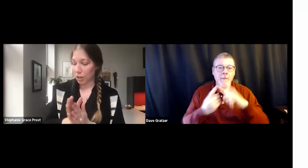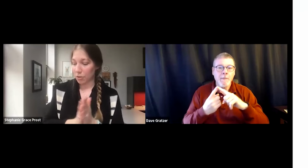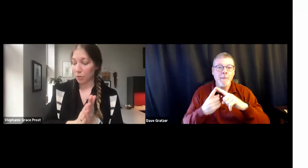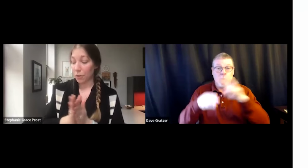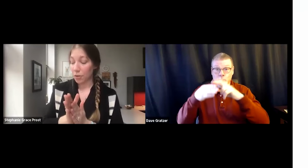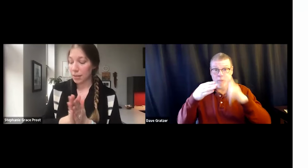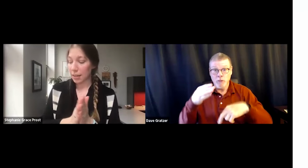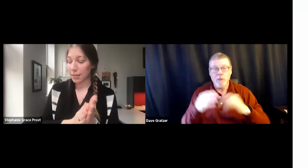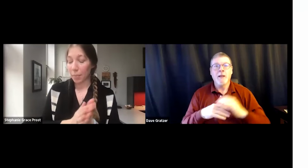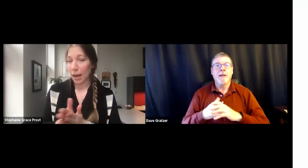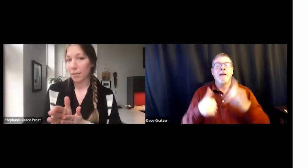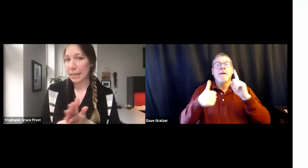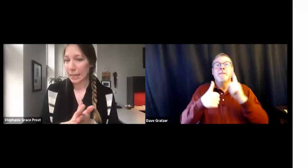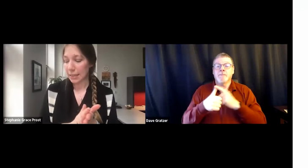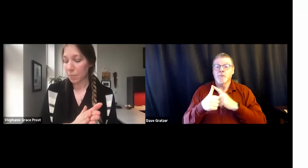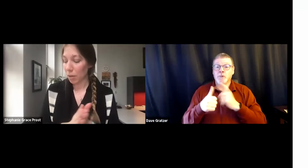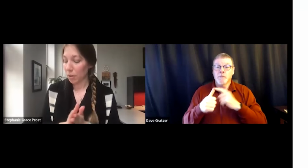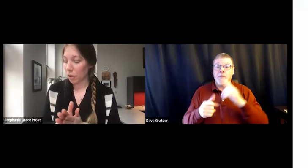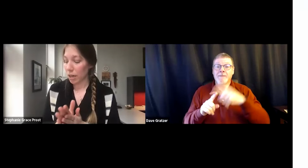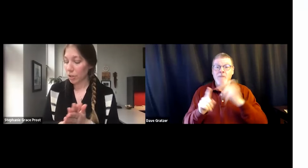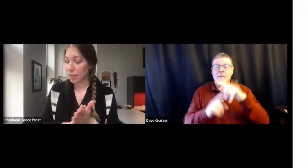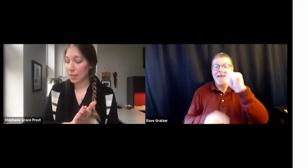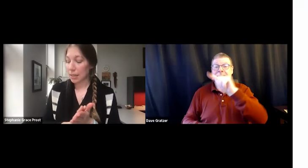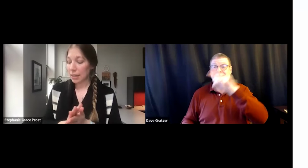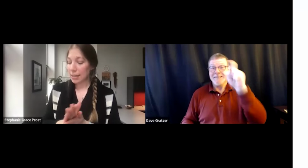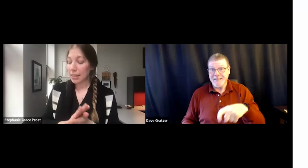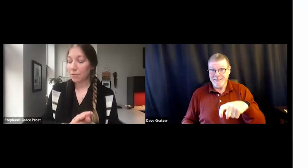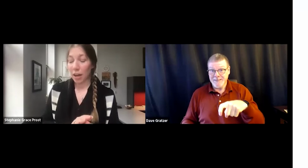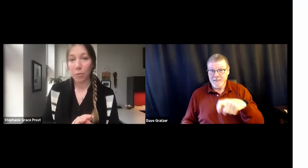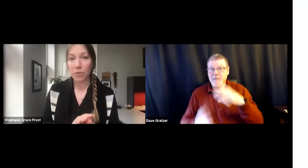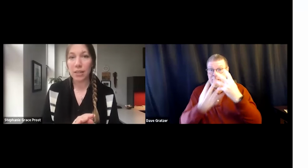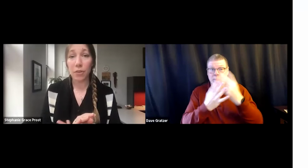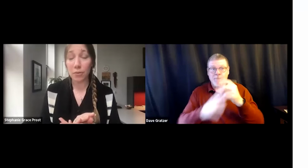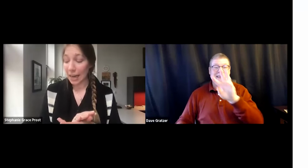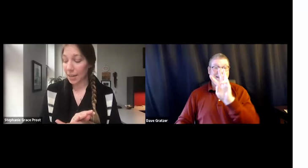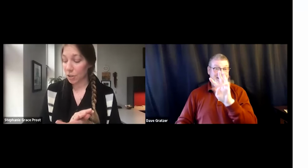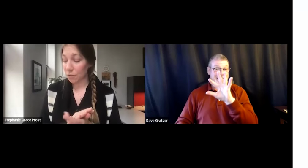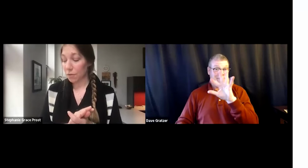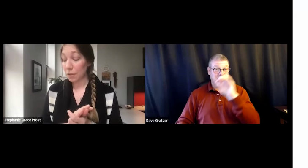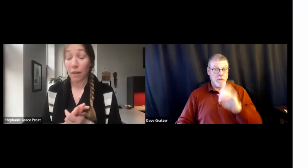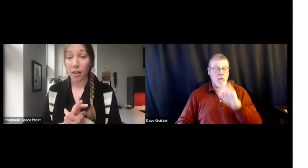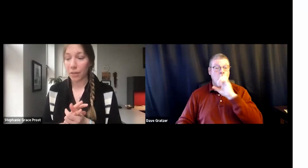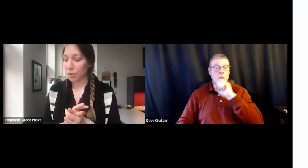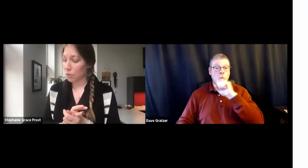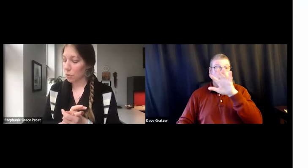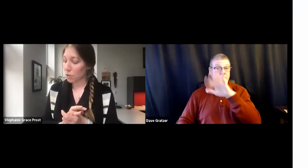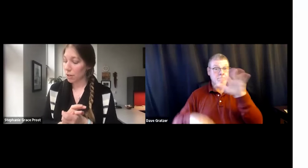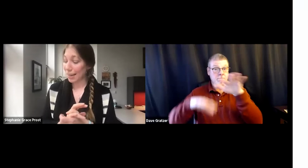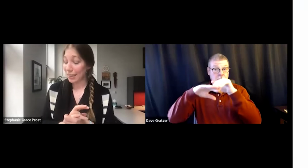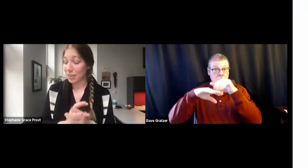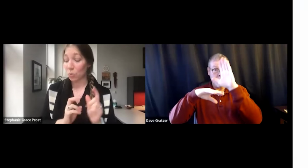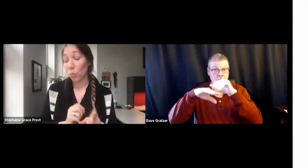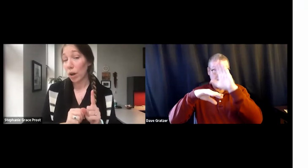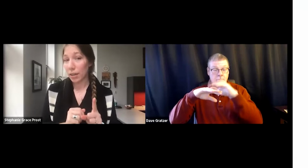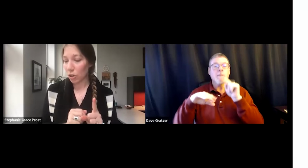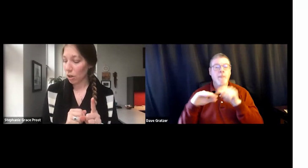like to share. So the first is coming out of the Texas Department of Corrections. 65% of those aged 55 years or older had